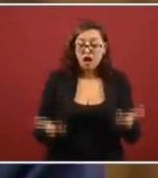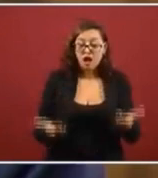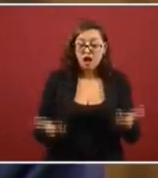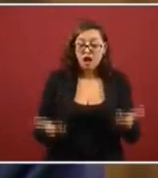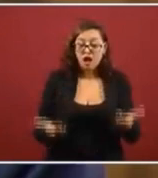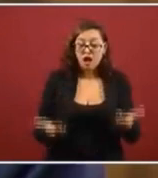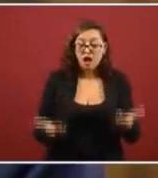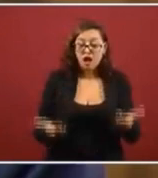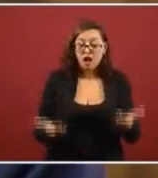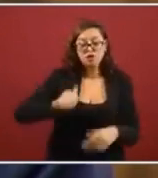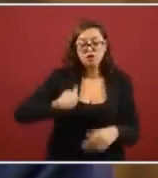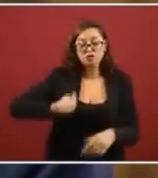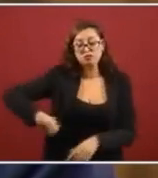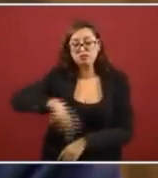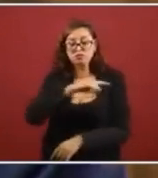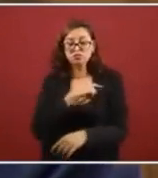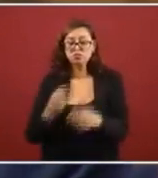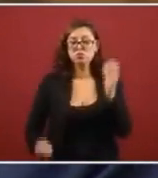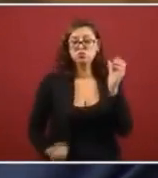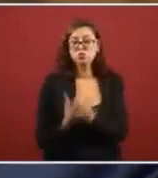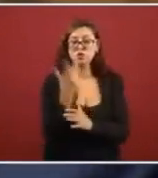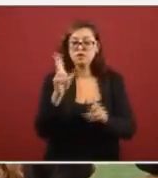pertains of